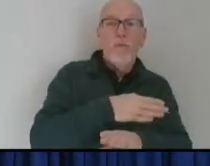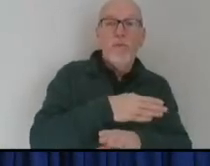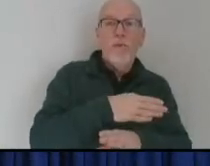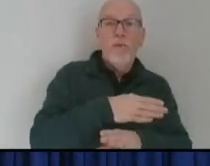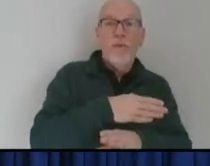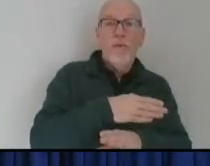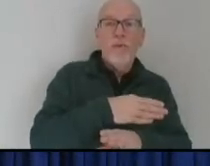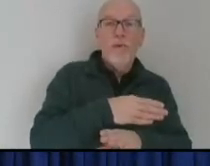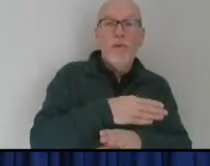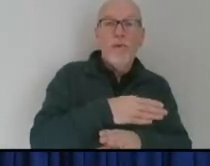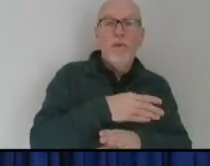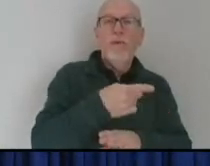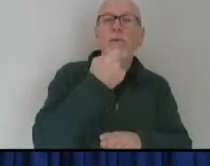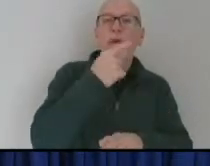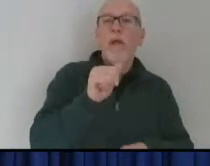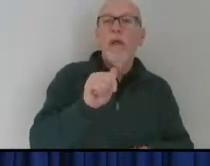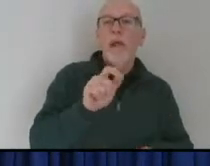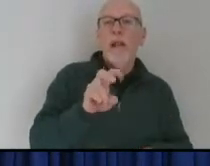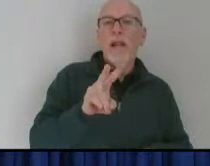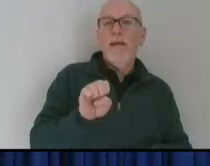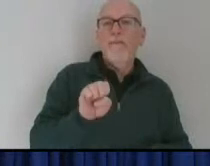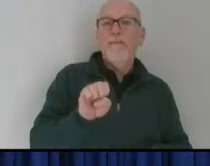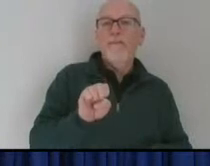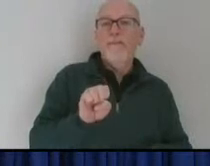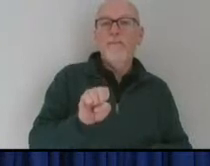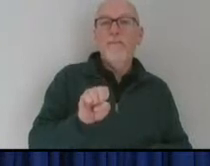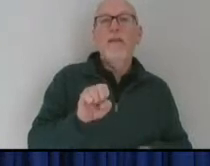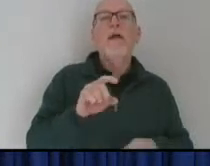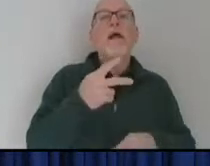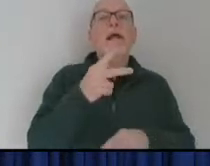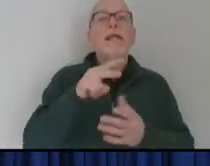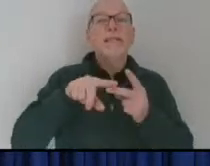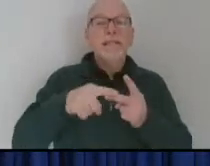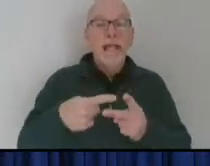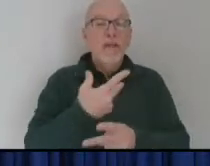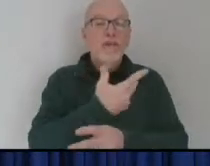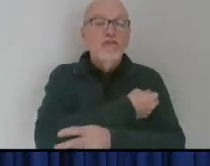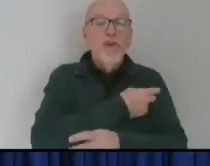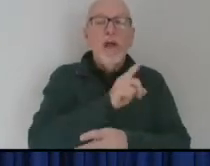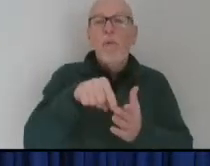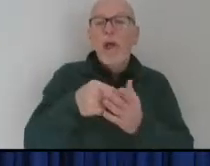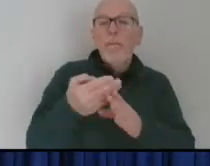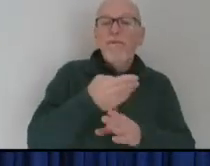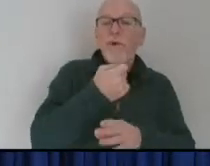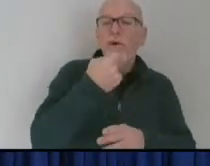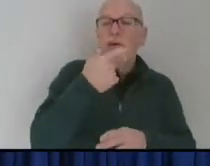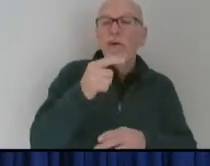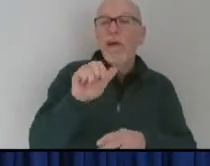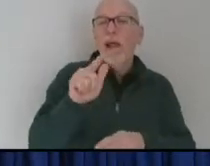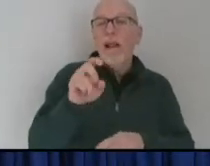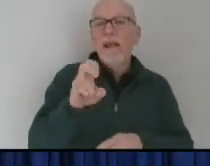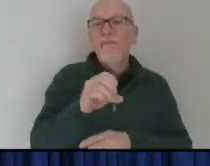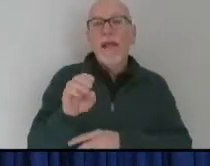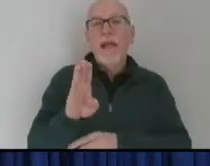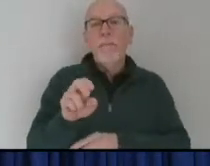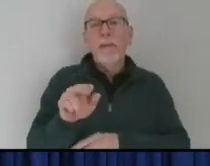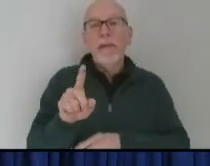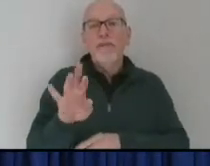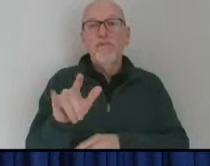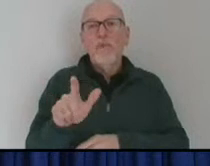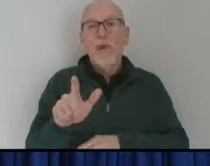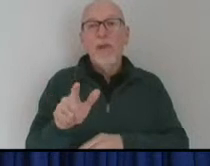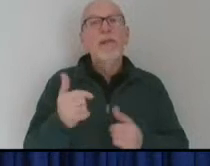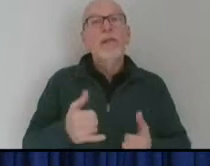leave. And when he gets his second shot, an hour before, take a leave or Tylenol or whatever, and a Benadryl. Then there was an article in